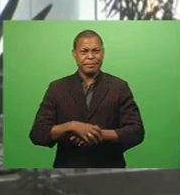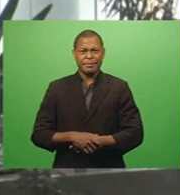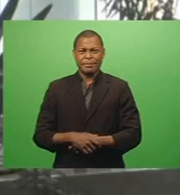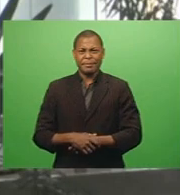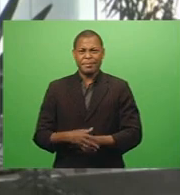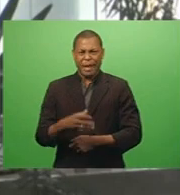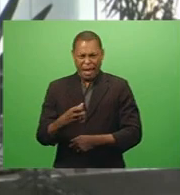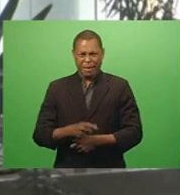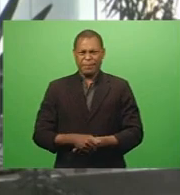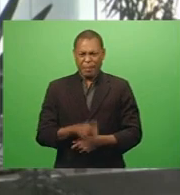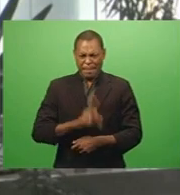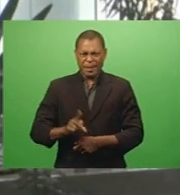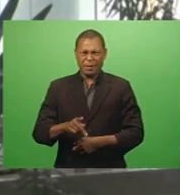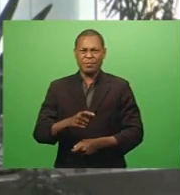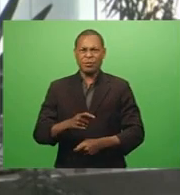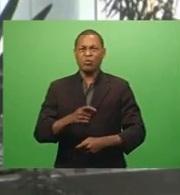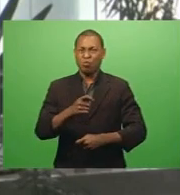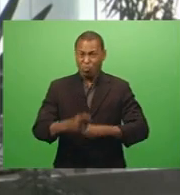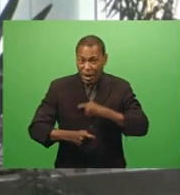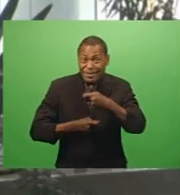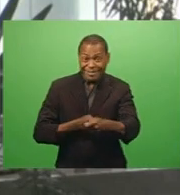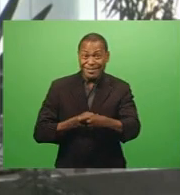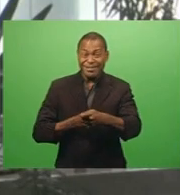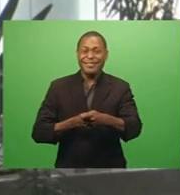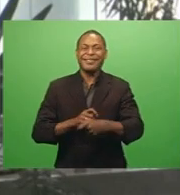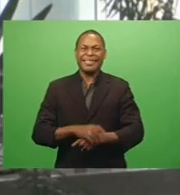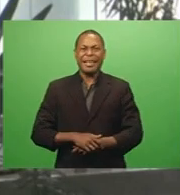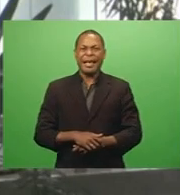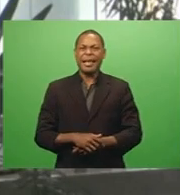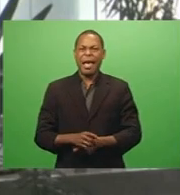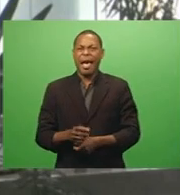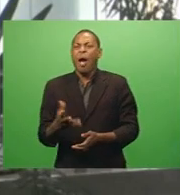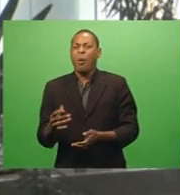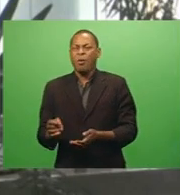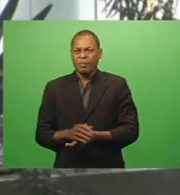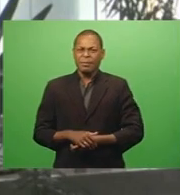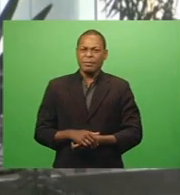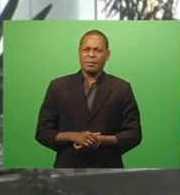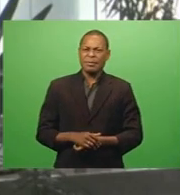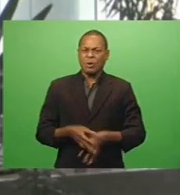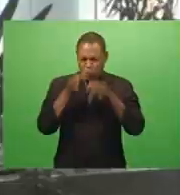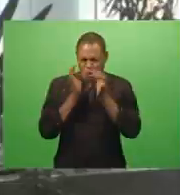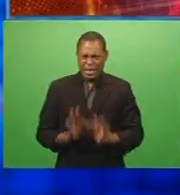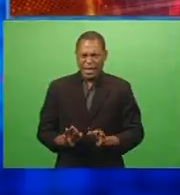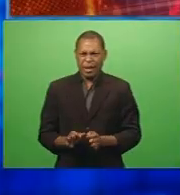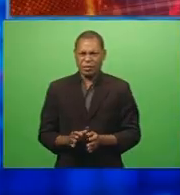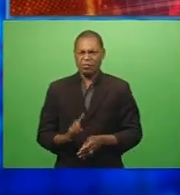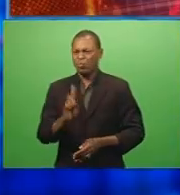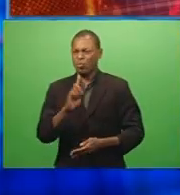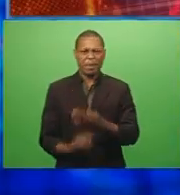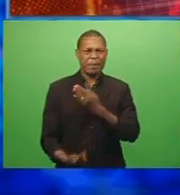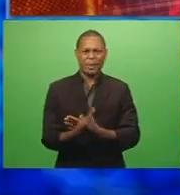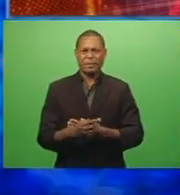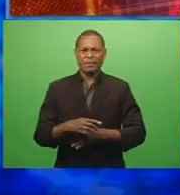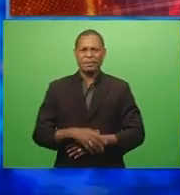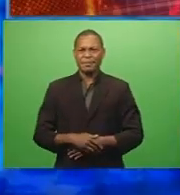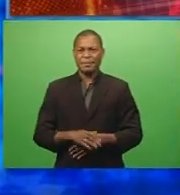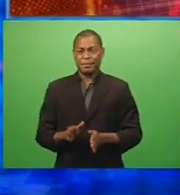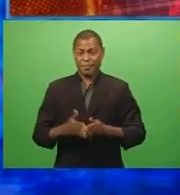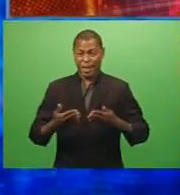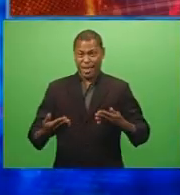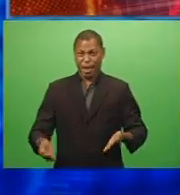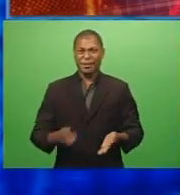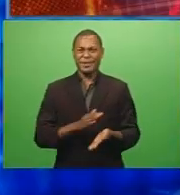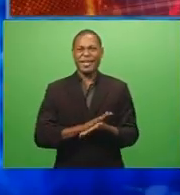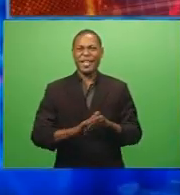Pacific Trade Invest, we then can make a informed decision about how best to help them. Sanifa joins us now with the latest